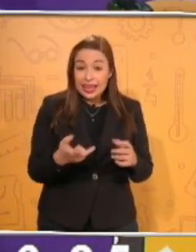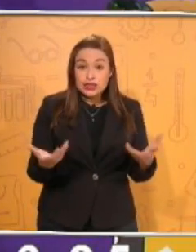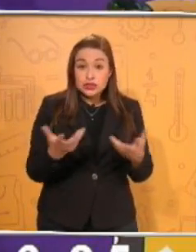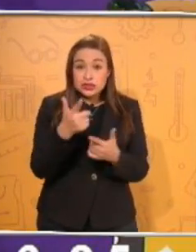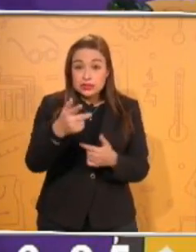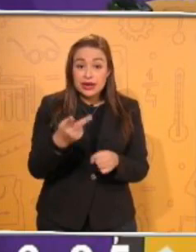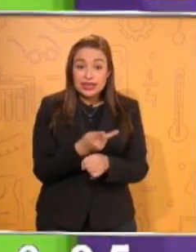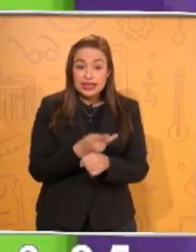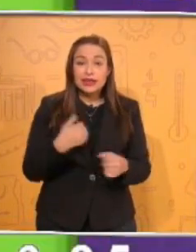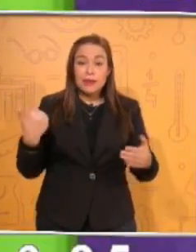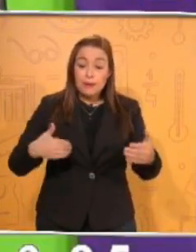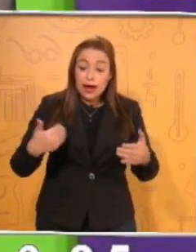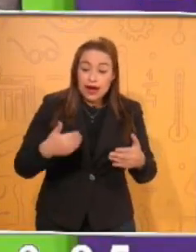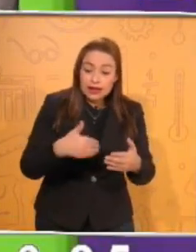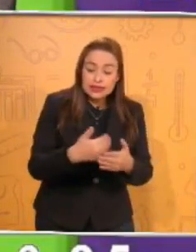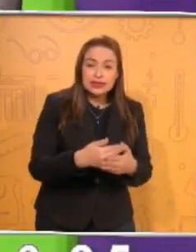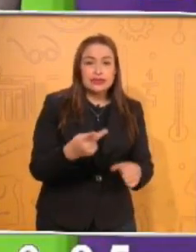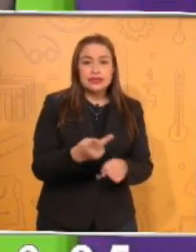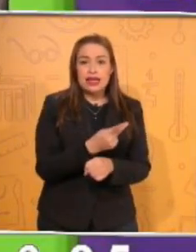eating.